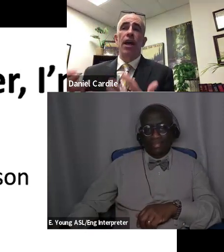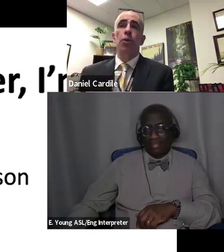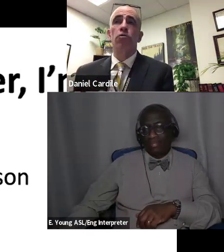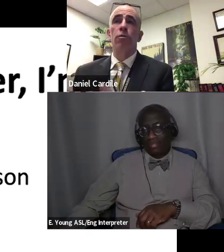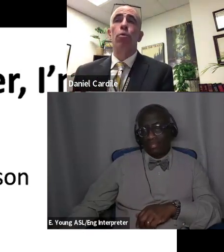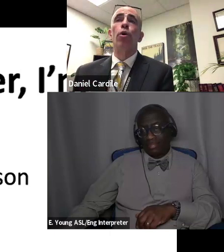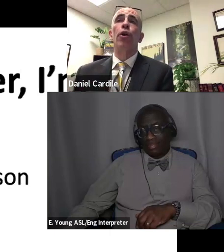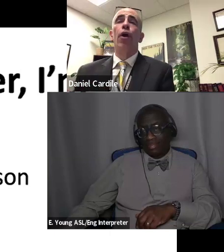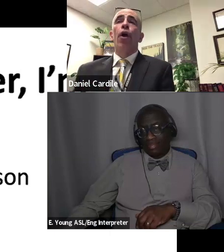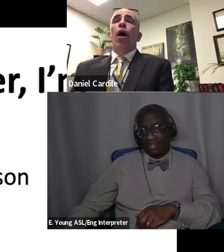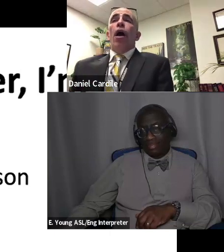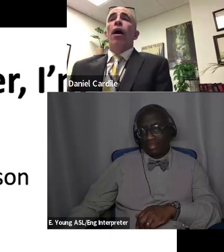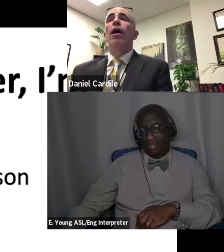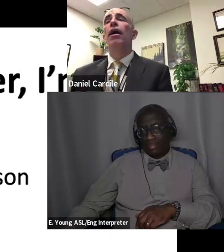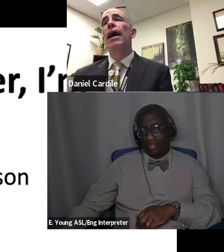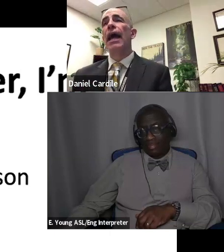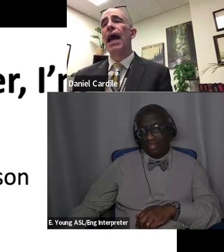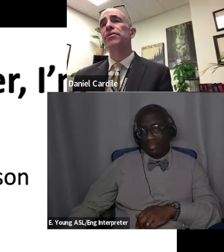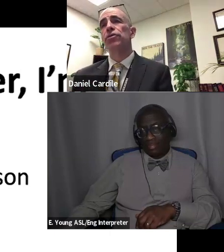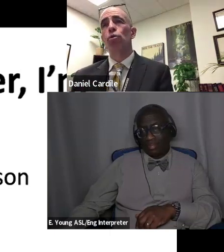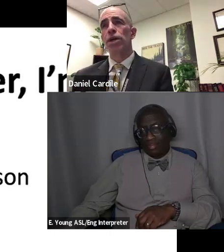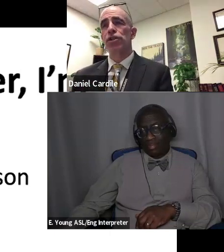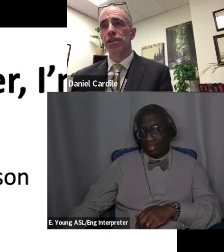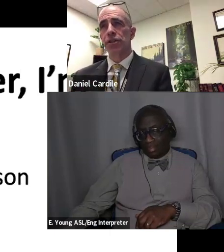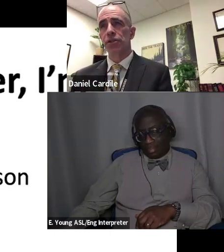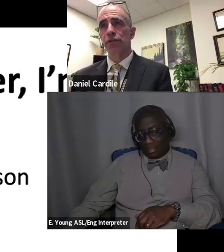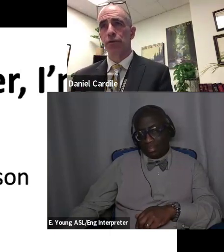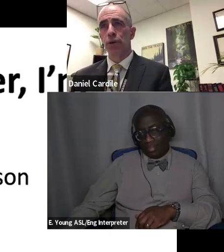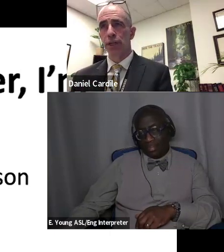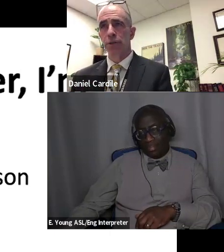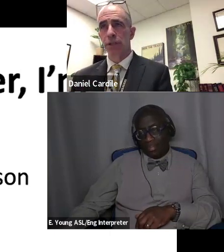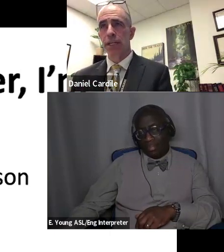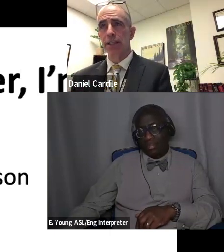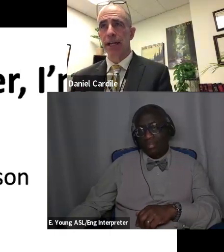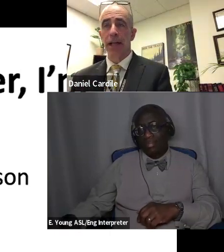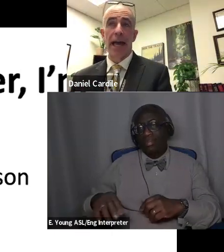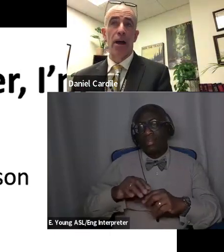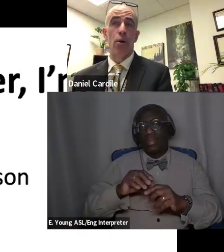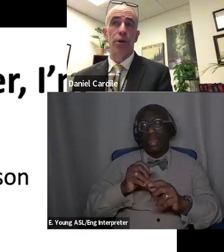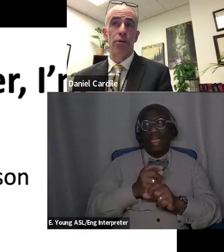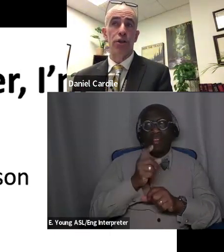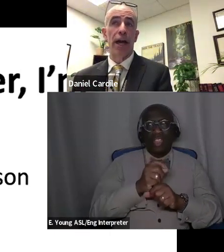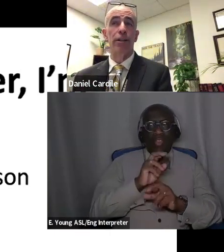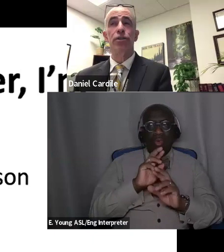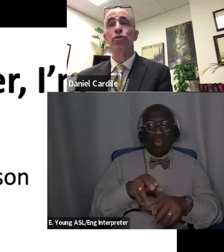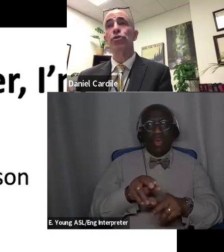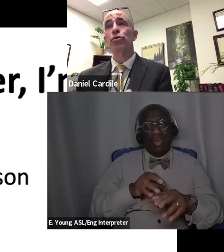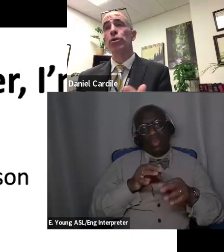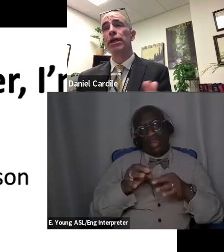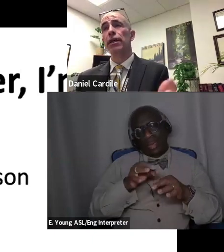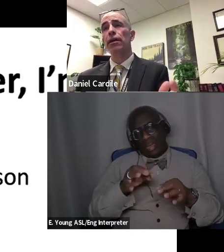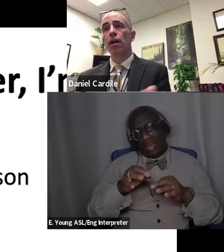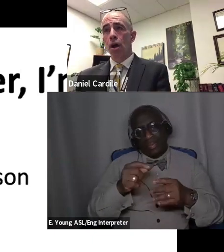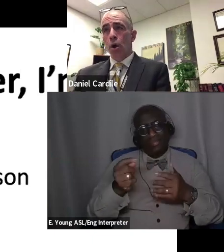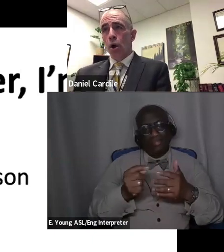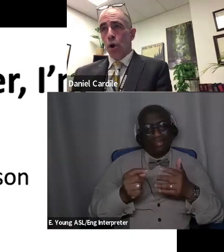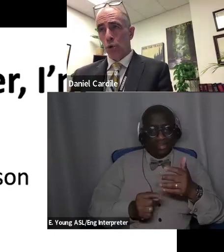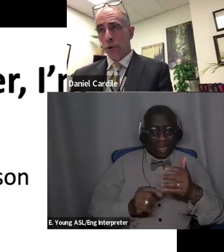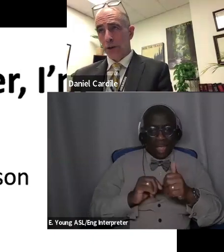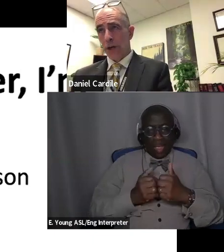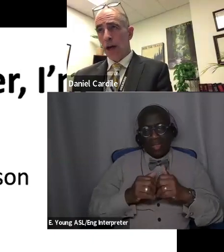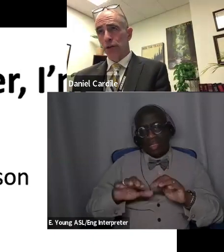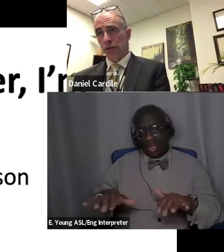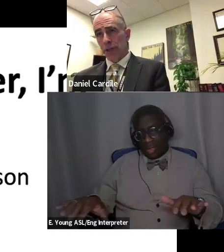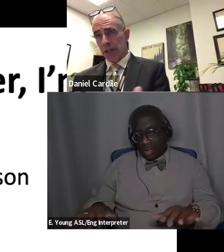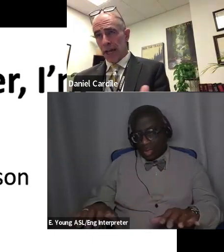Essentially, the annual report asks questions for you to detail how your child is doing,